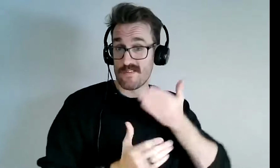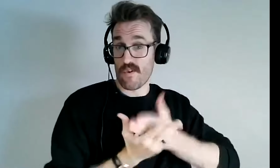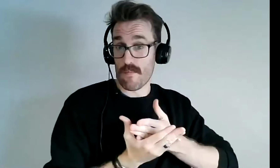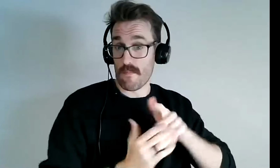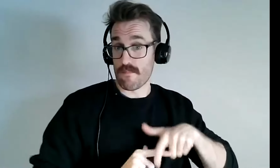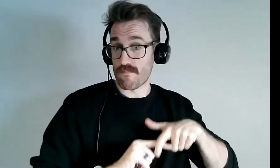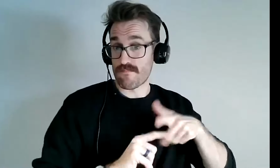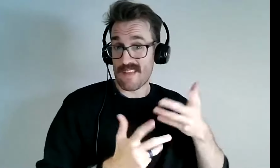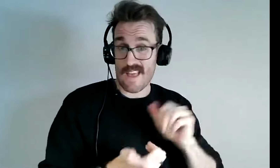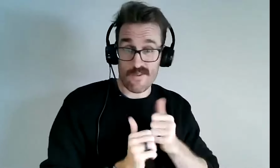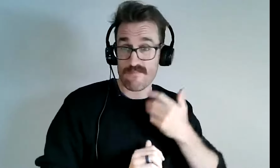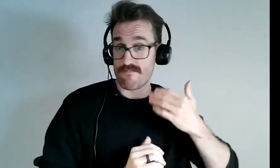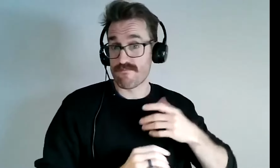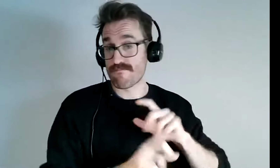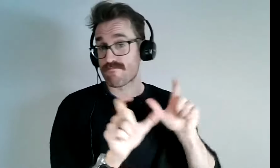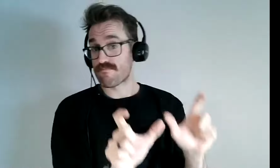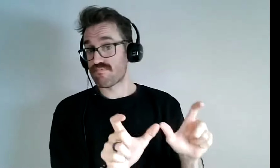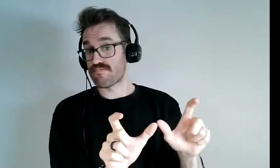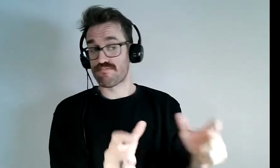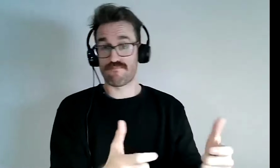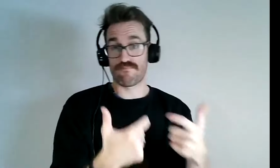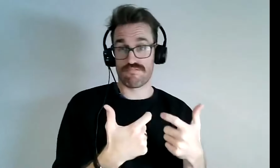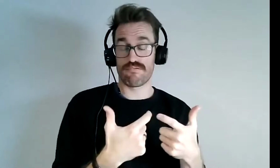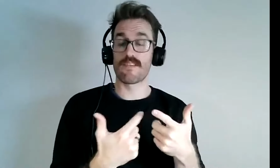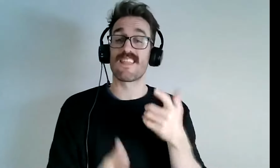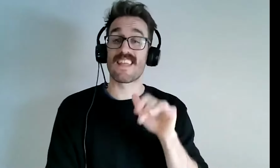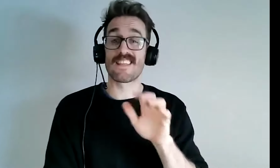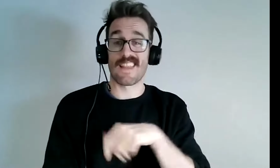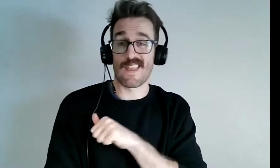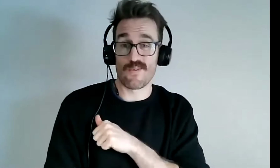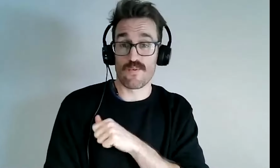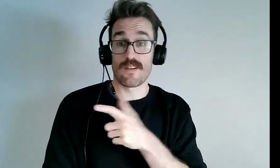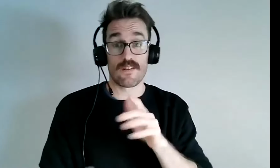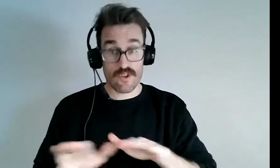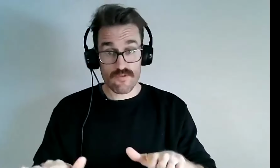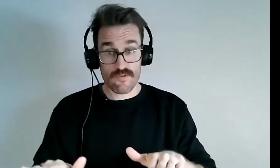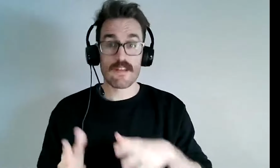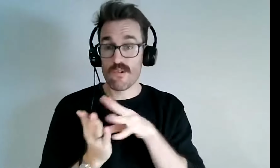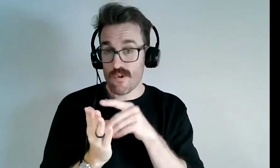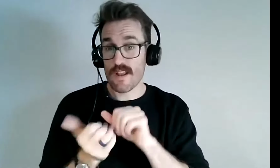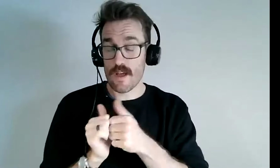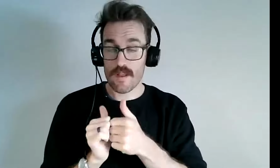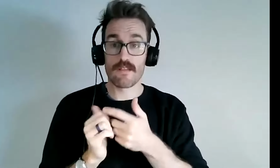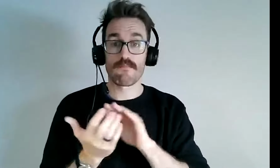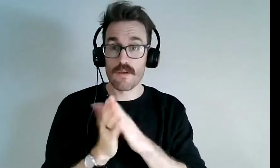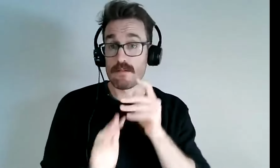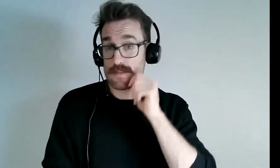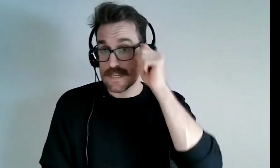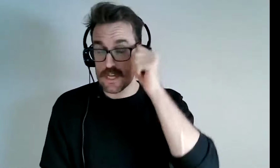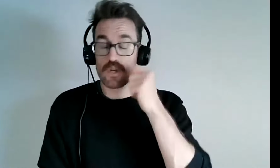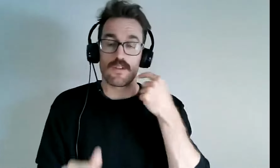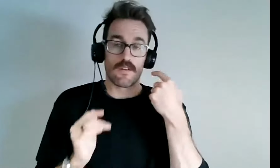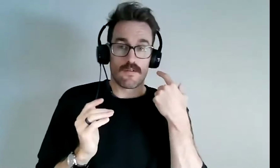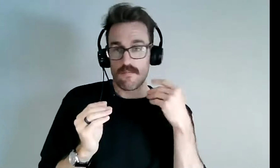attitudinal, it's a socially learned behavior. And our children learn it, and then they become teenagers, and they learn more, and